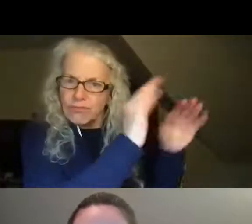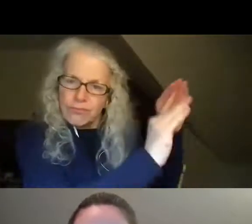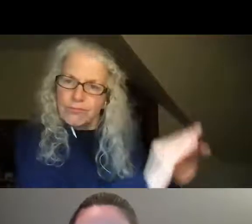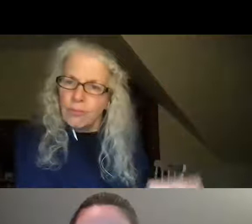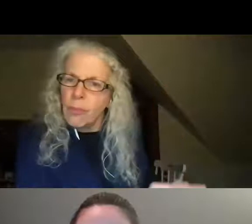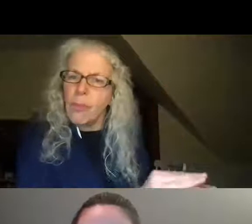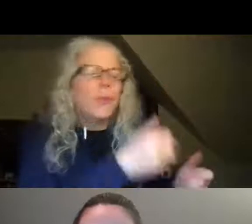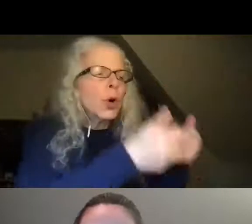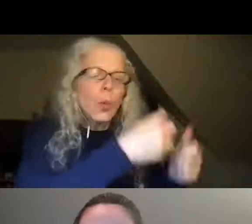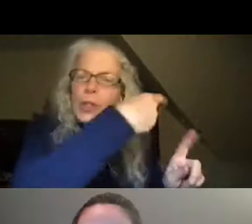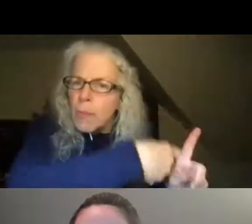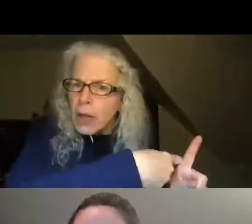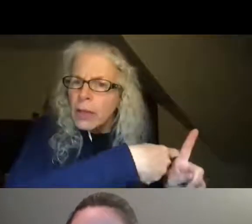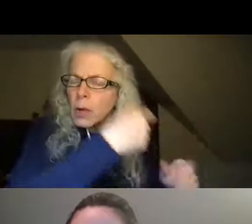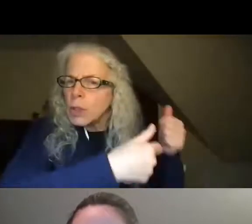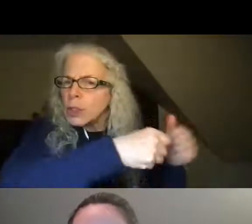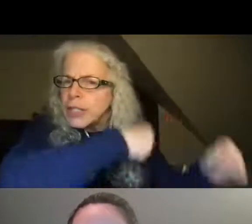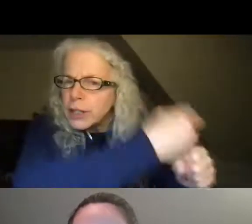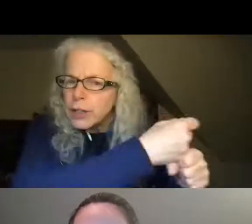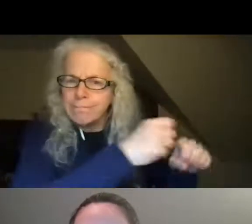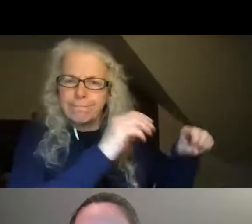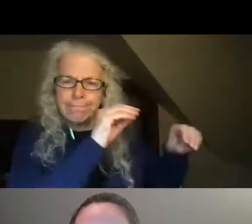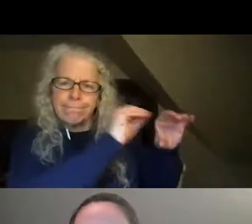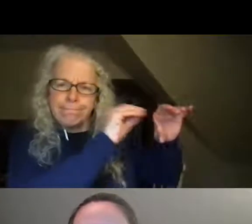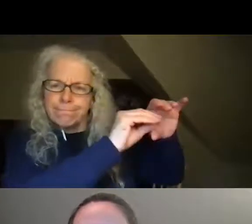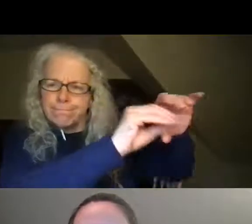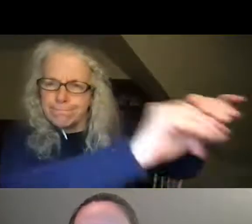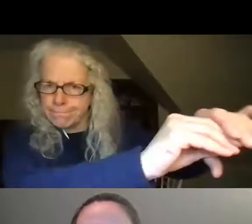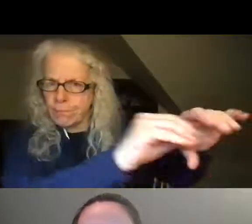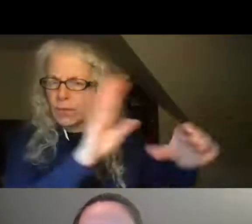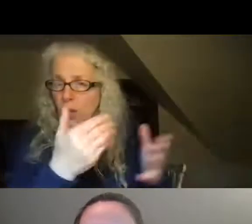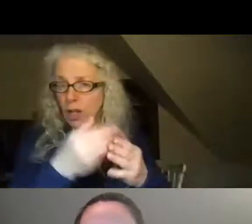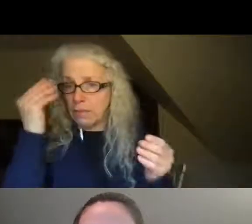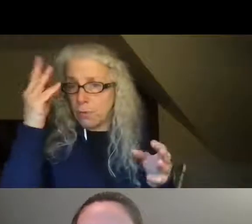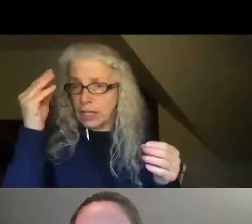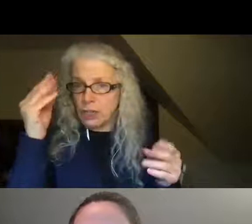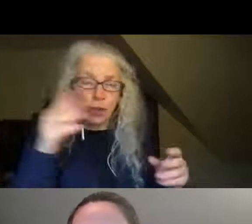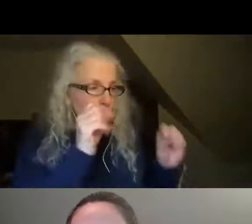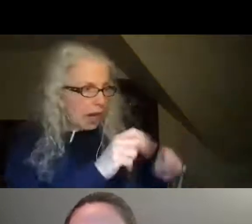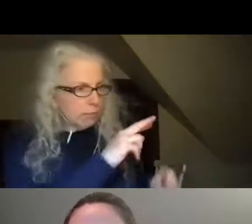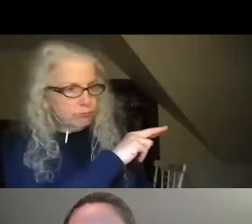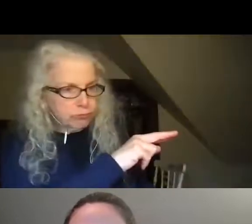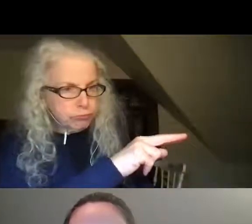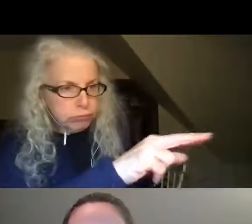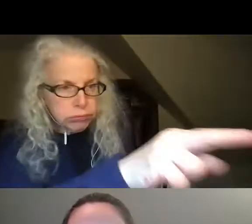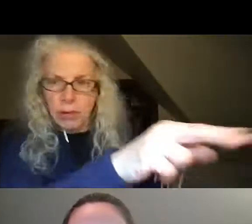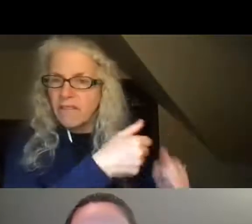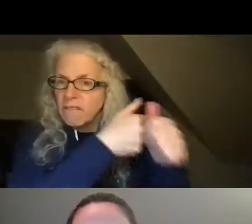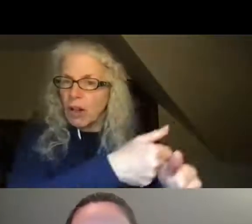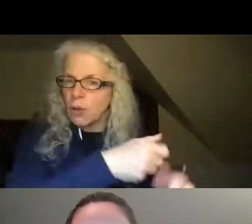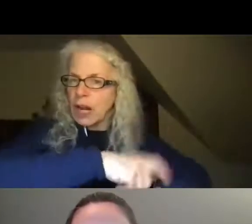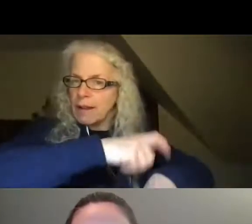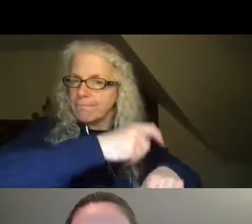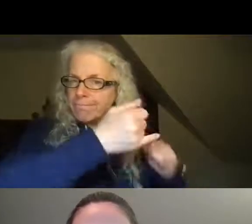monthly system. So it's every month of every year in chronological order. That way, if we need to access